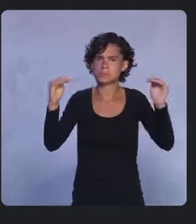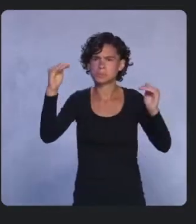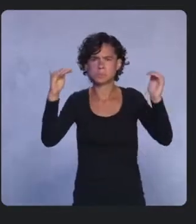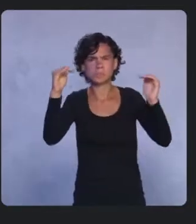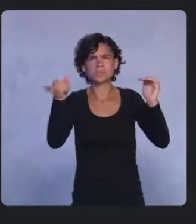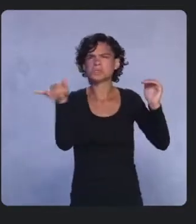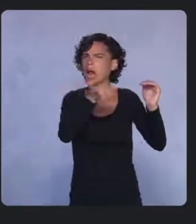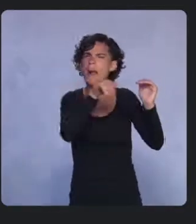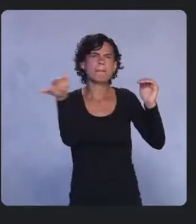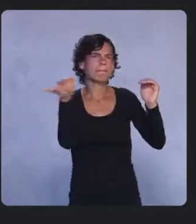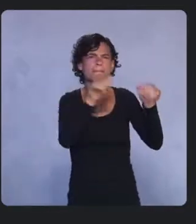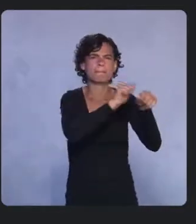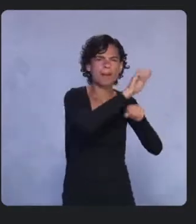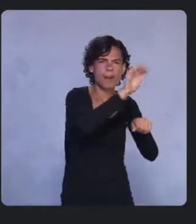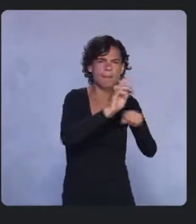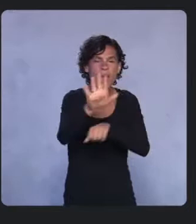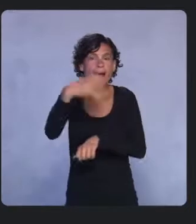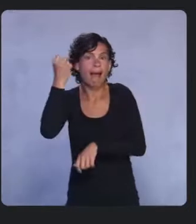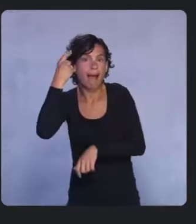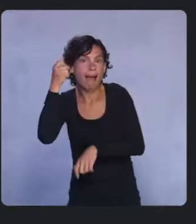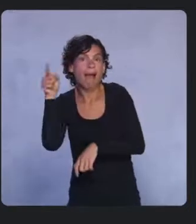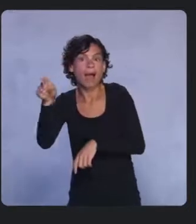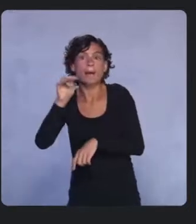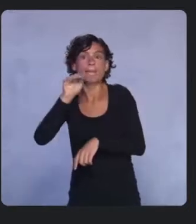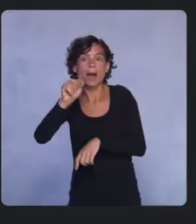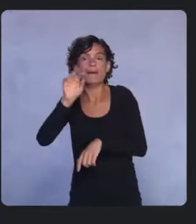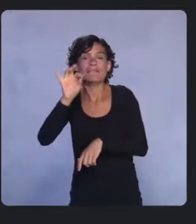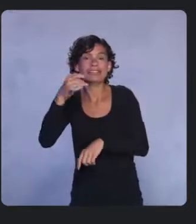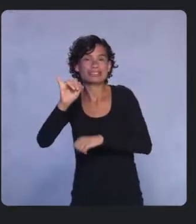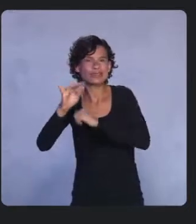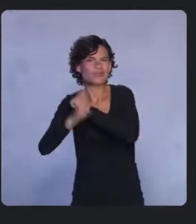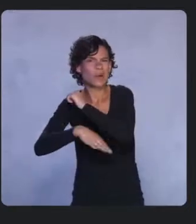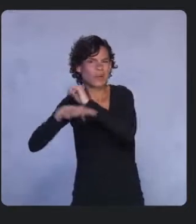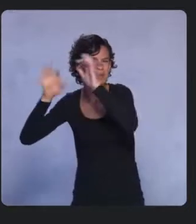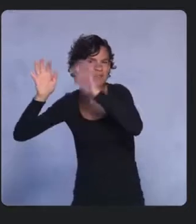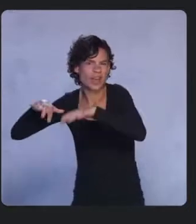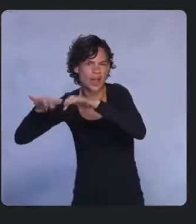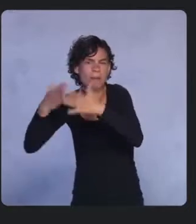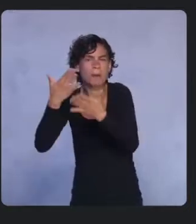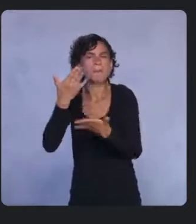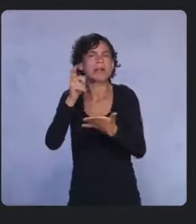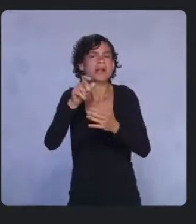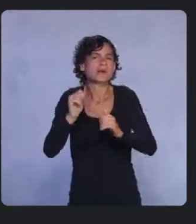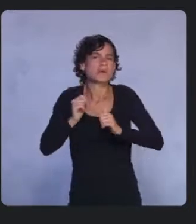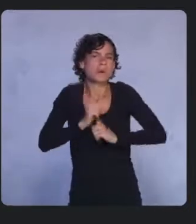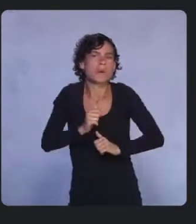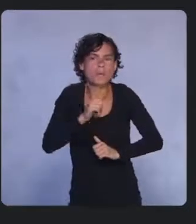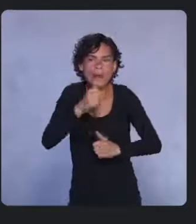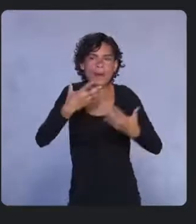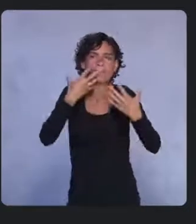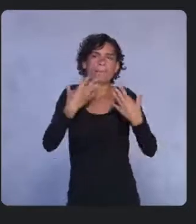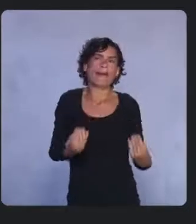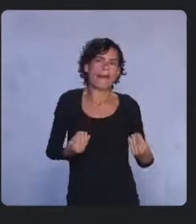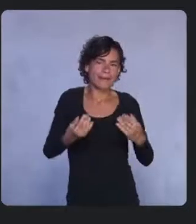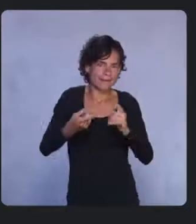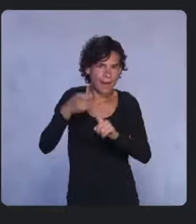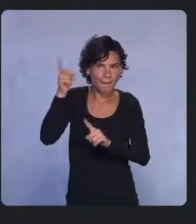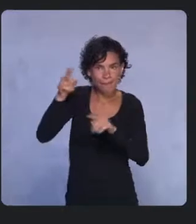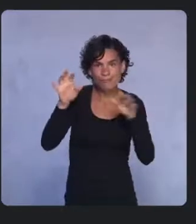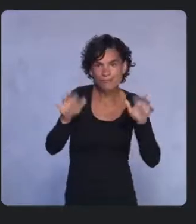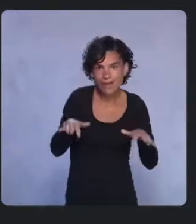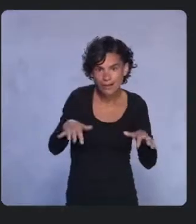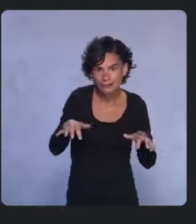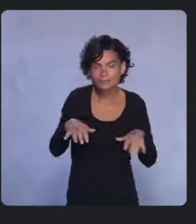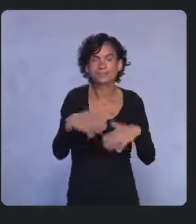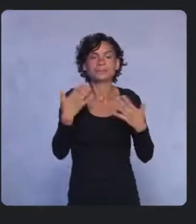but fall is the rainy season on Mount Fuji, so you might need a waterproof jacket. It would also give you